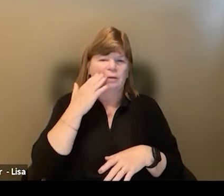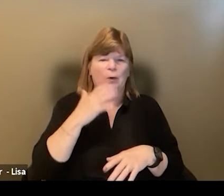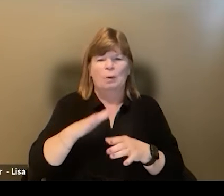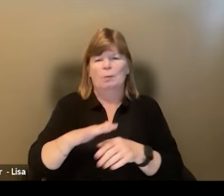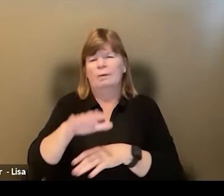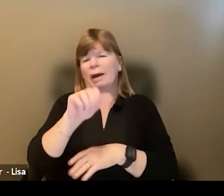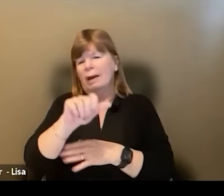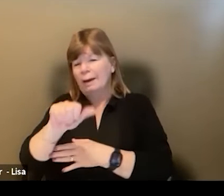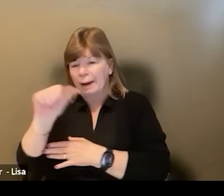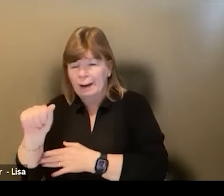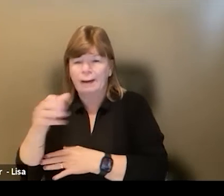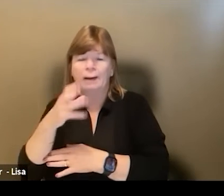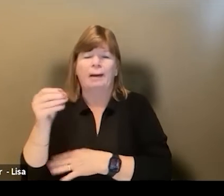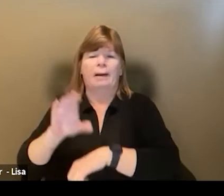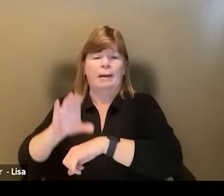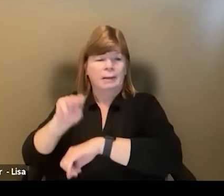aging,